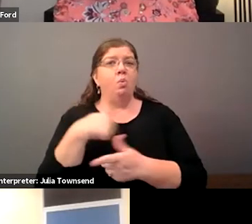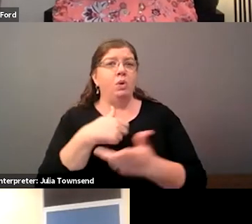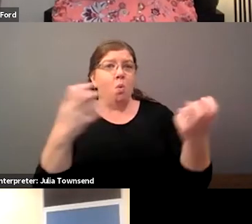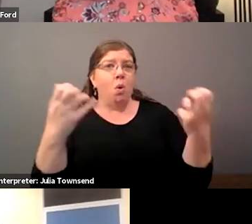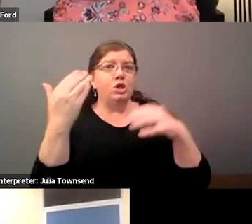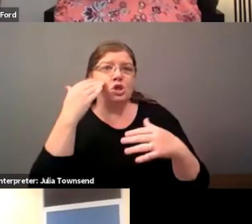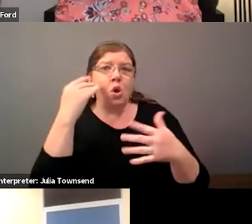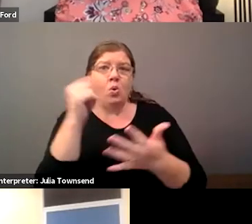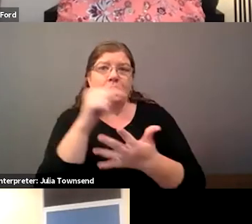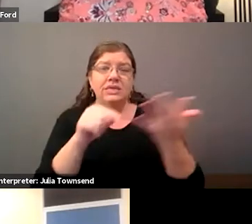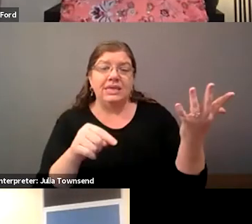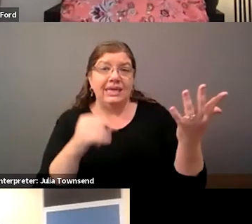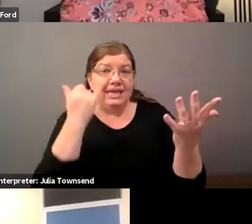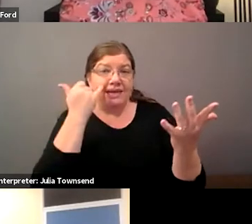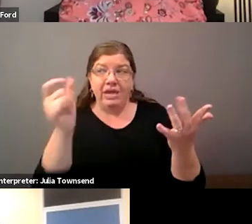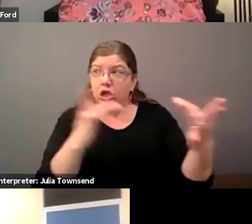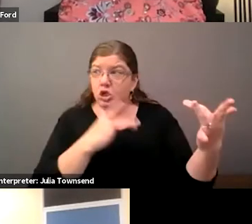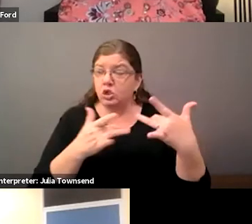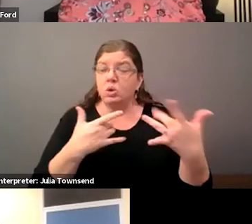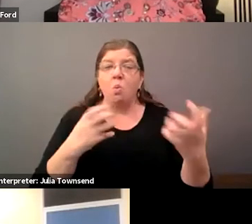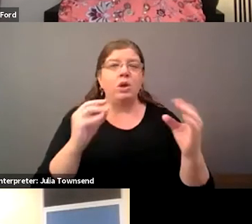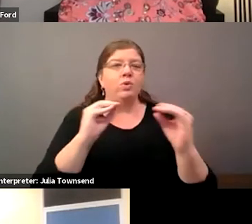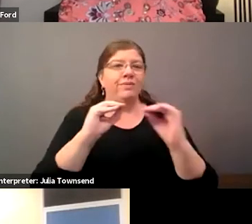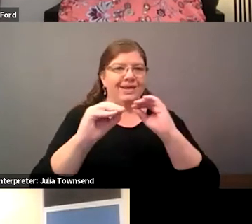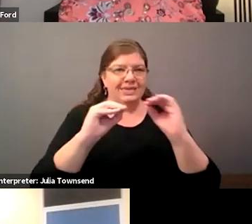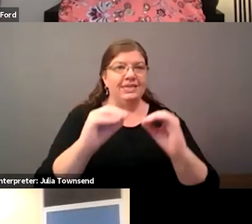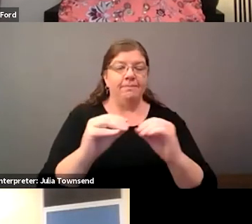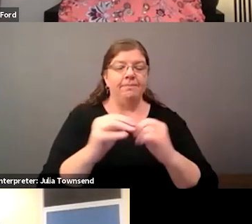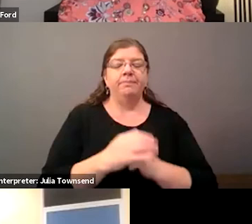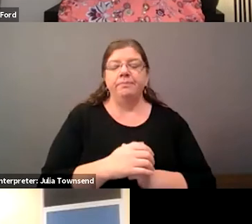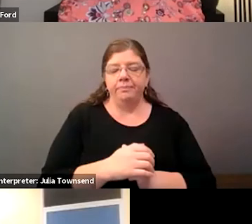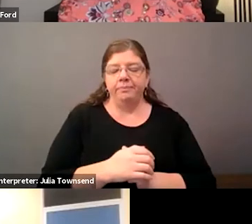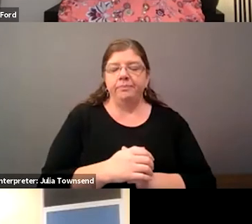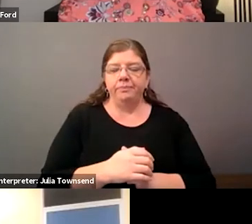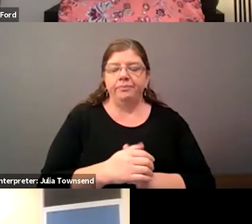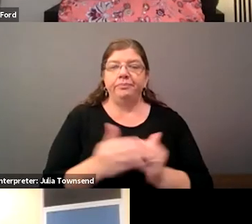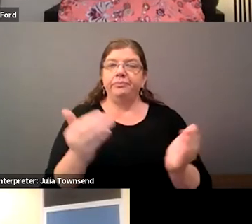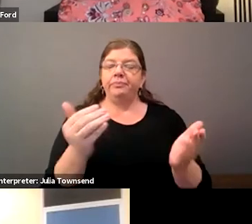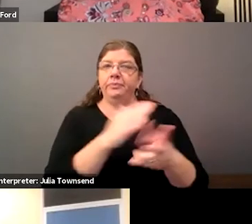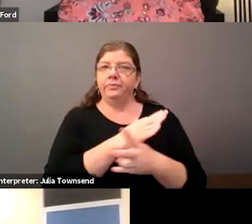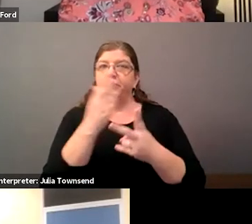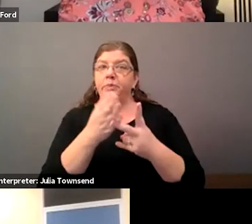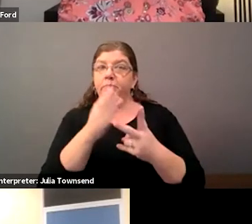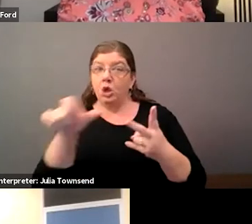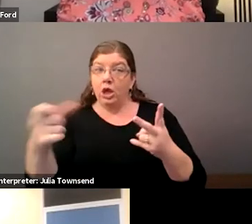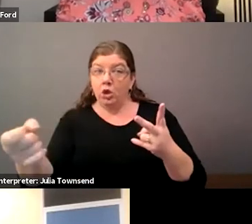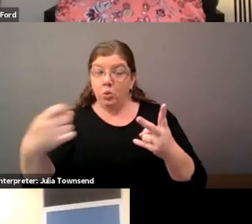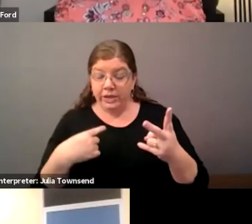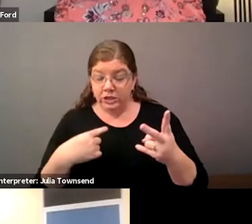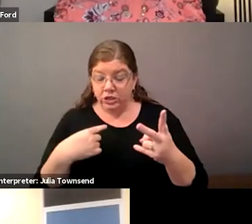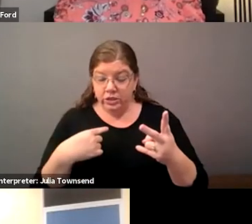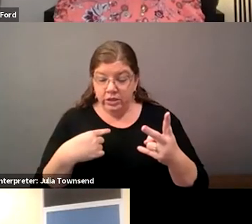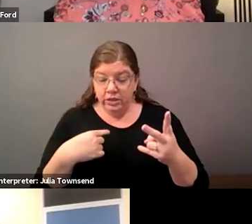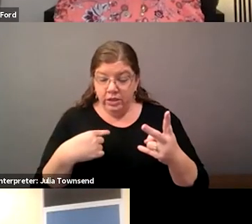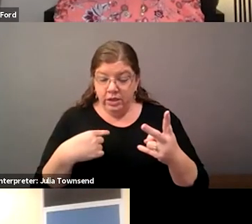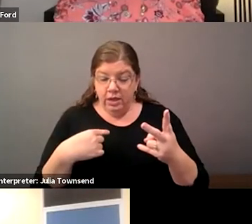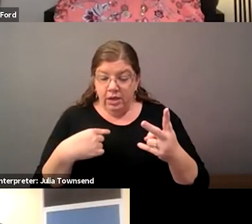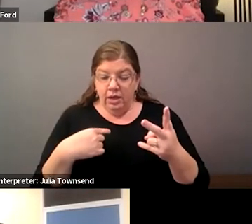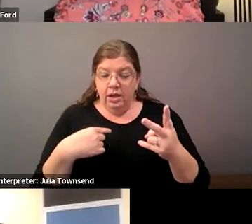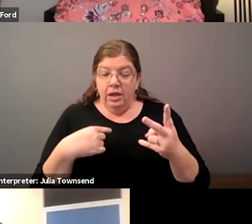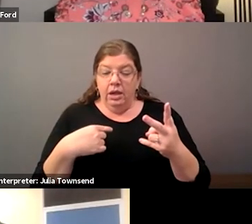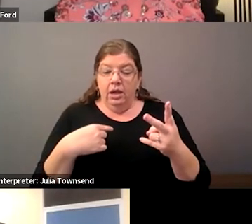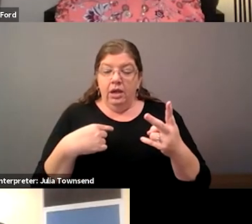and if there are concerns we want to fix them um now on to the next question um so